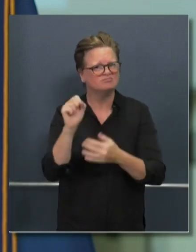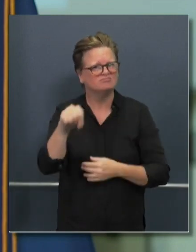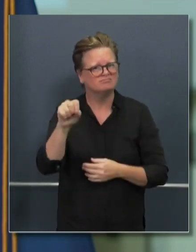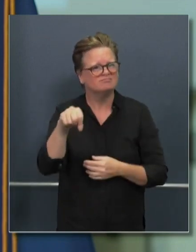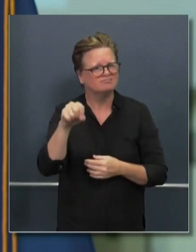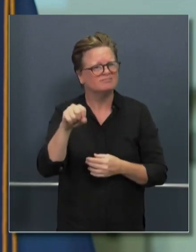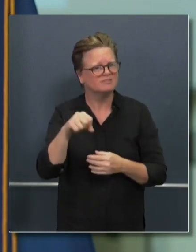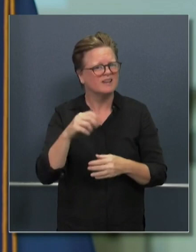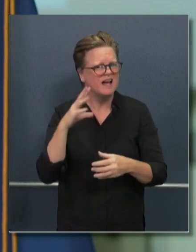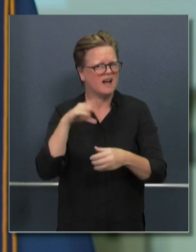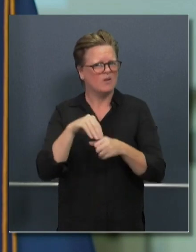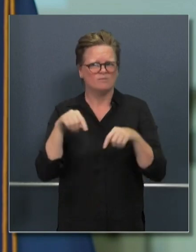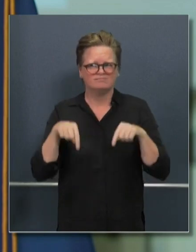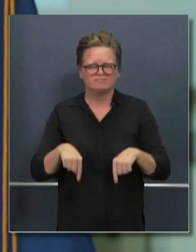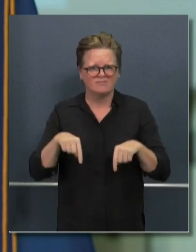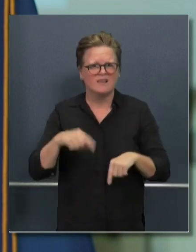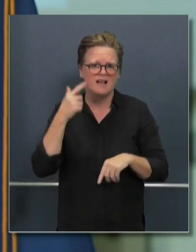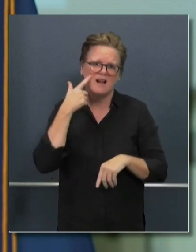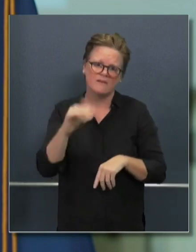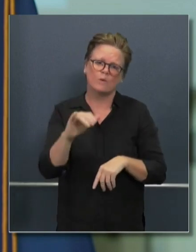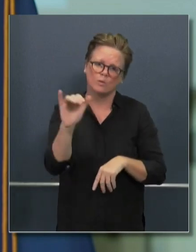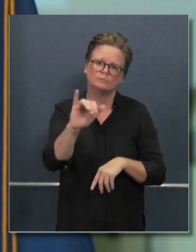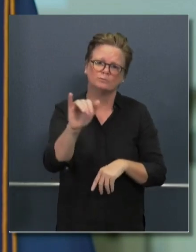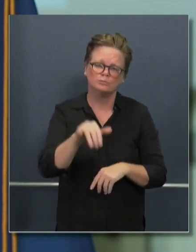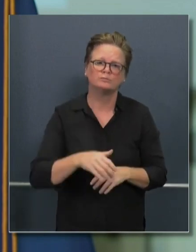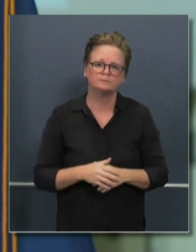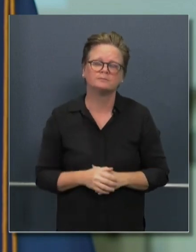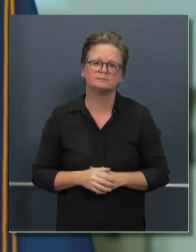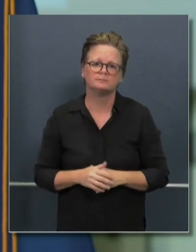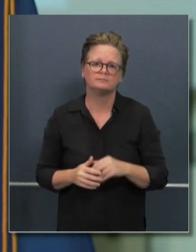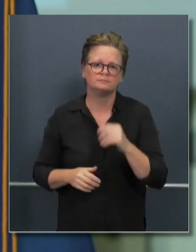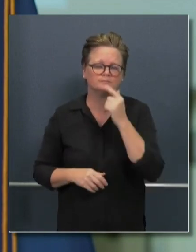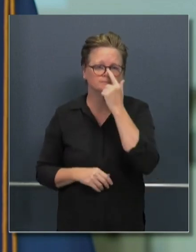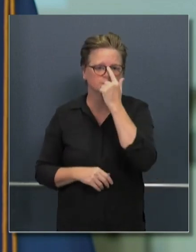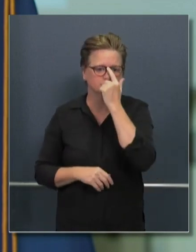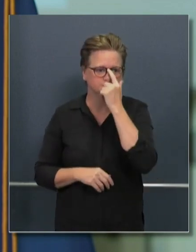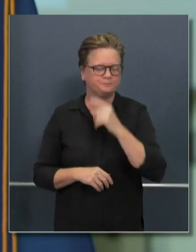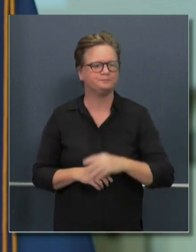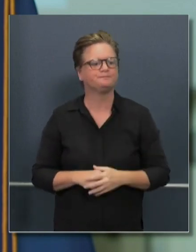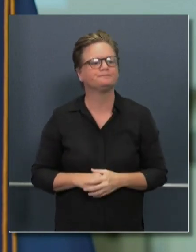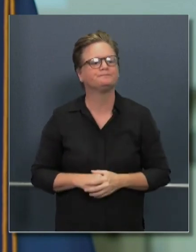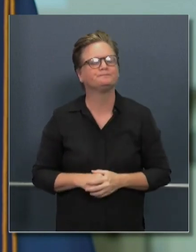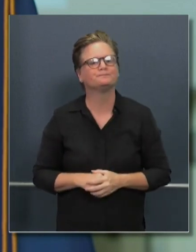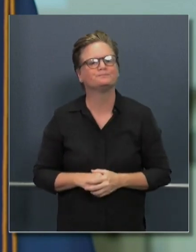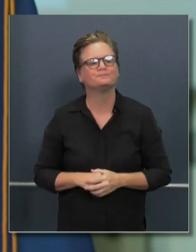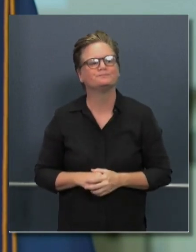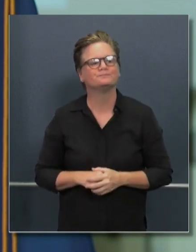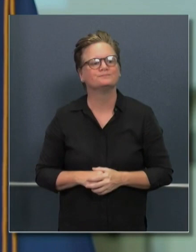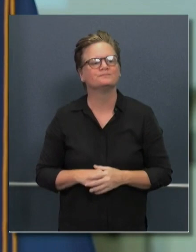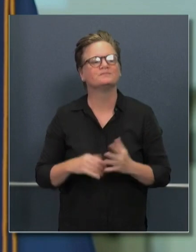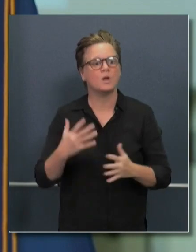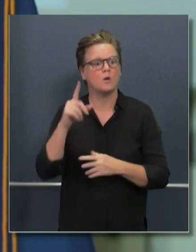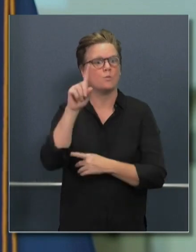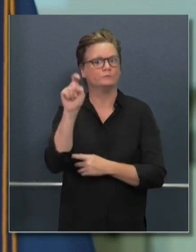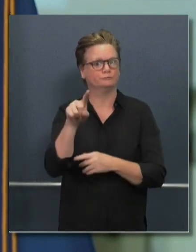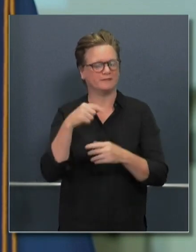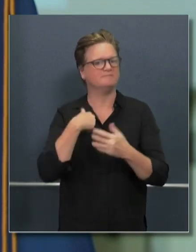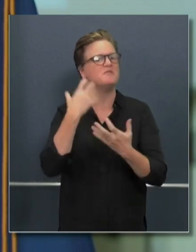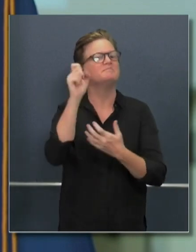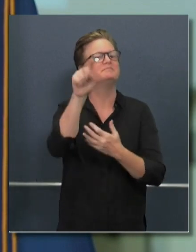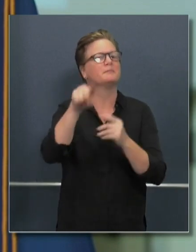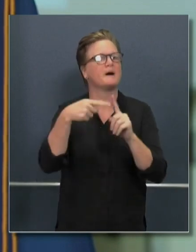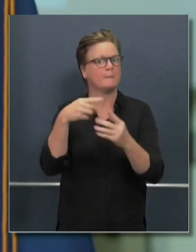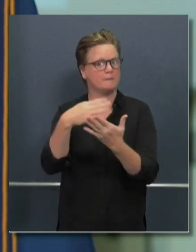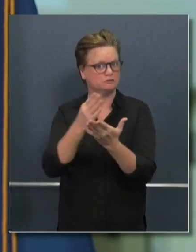Thanks, Governor. A question on the budget. How close are you to a deal with legislative leaders? And given the lack